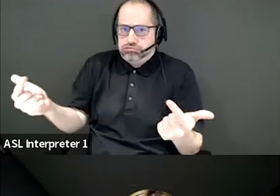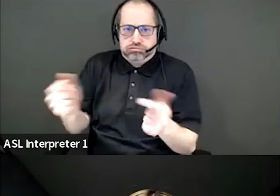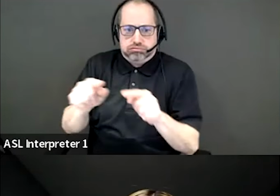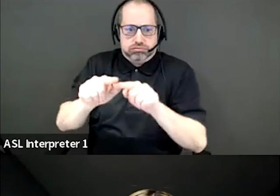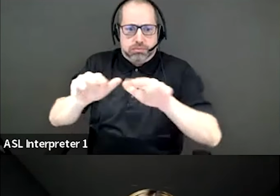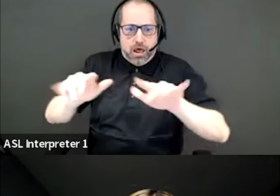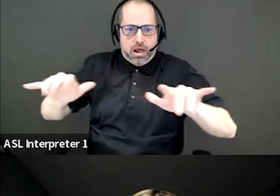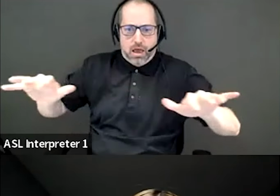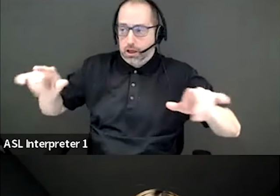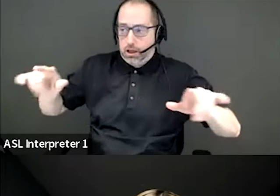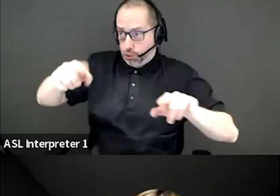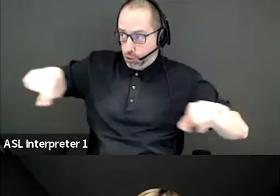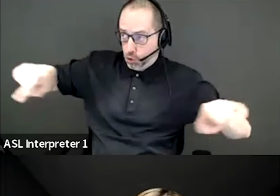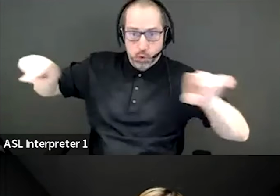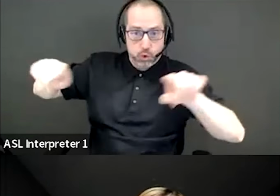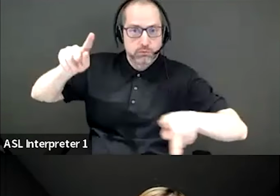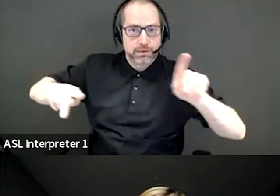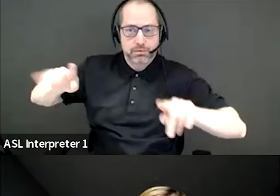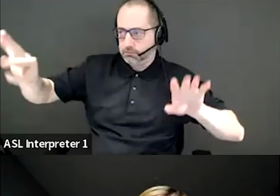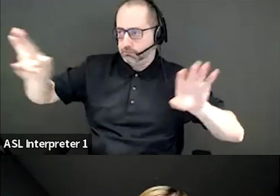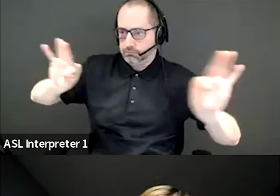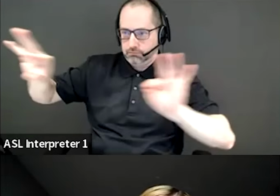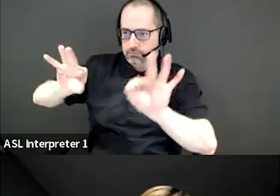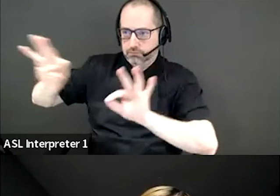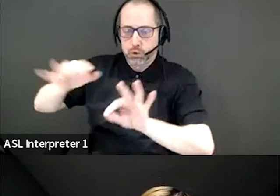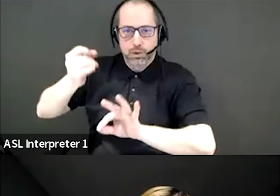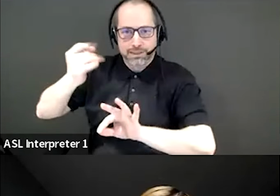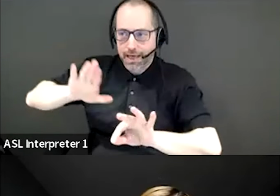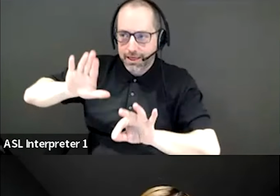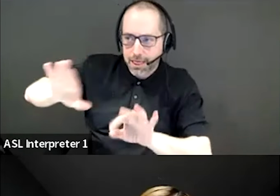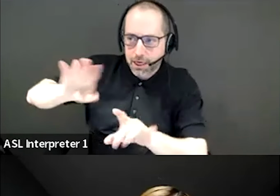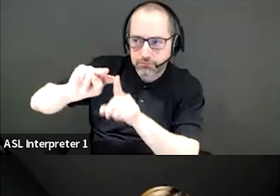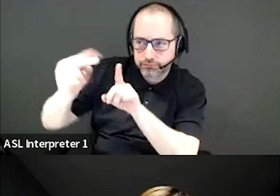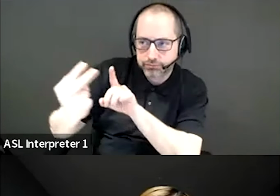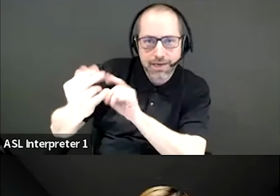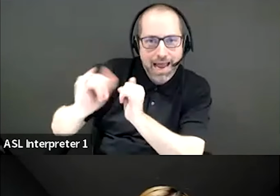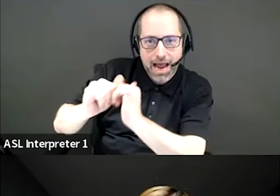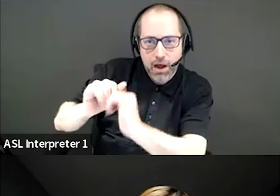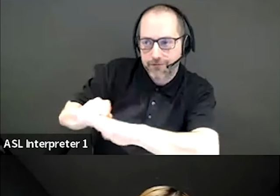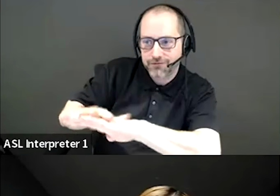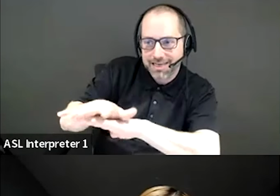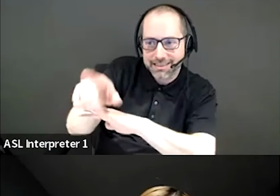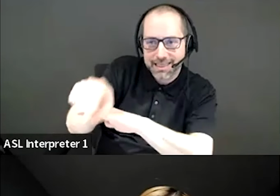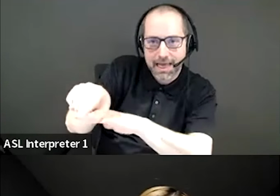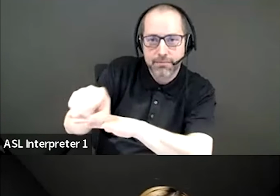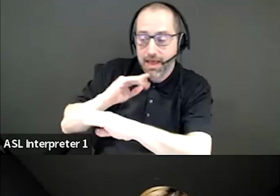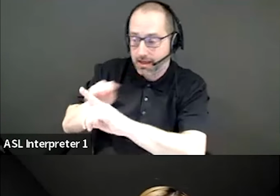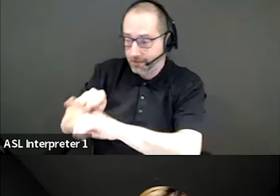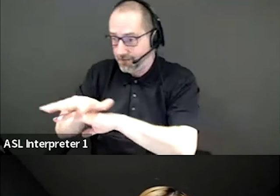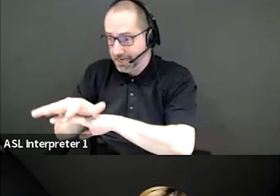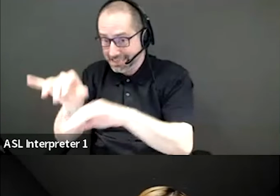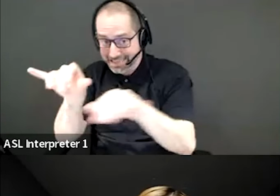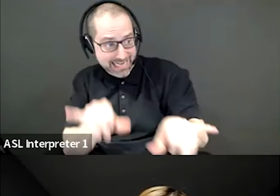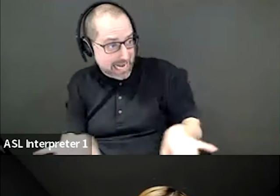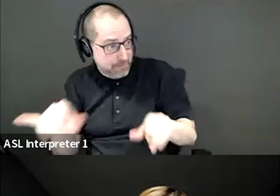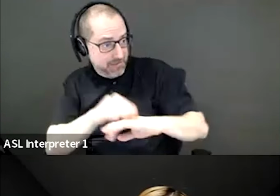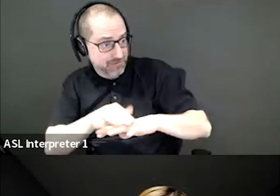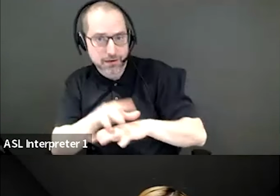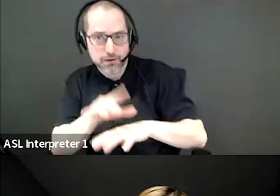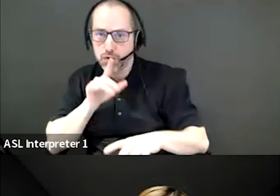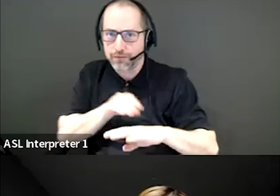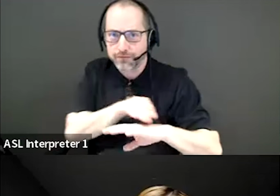Get those voices, understand how it affects people, how people are differentially affected by certain things. And so this project